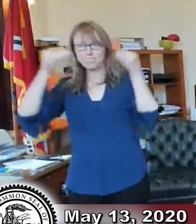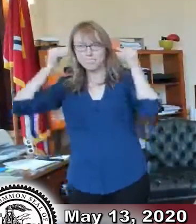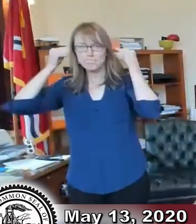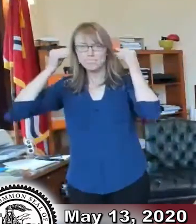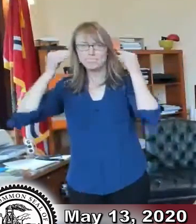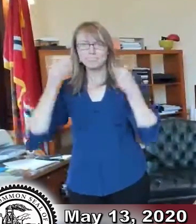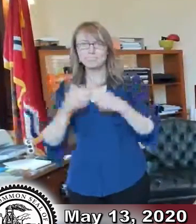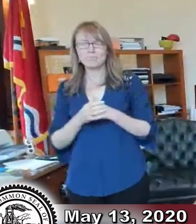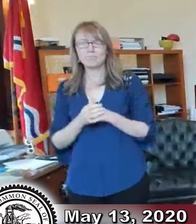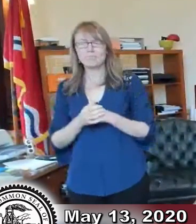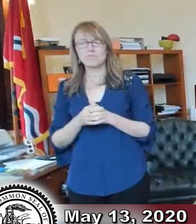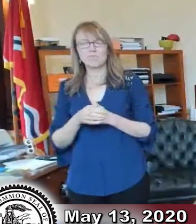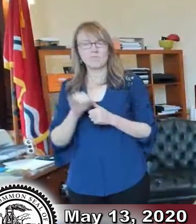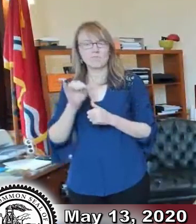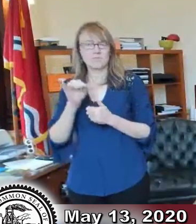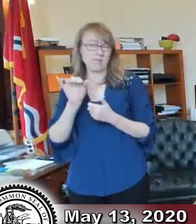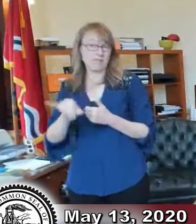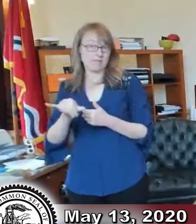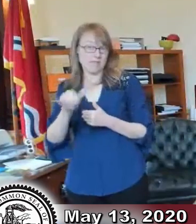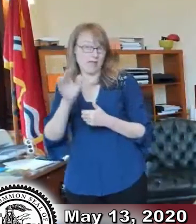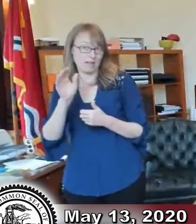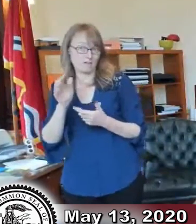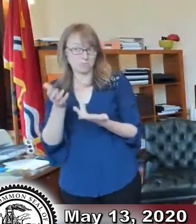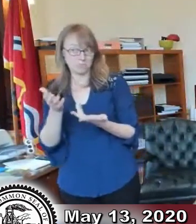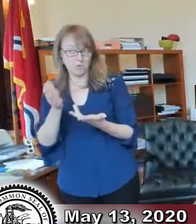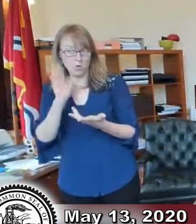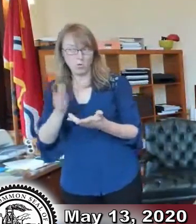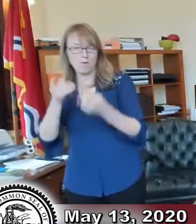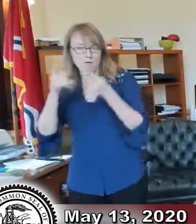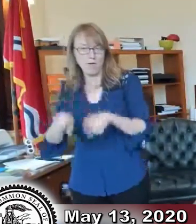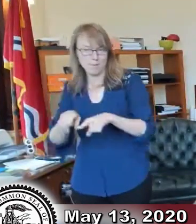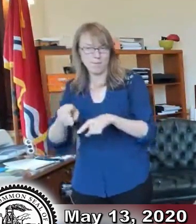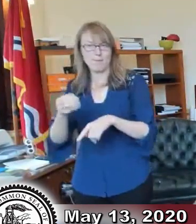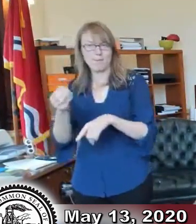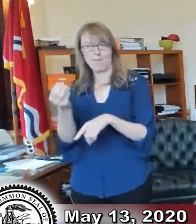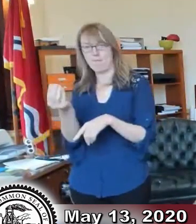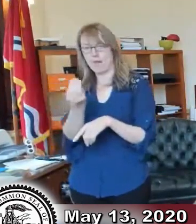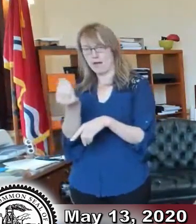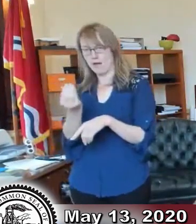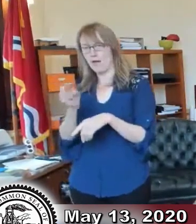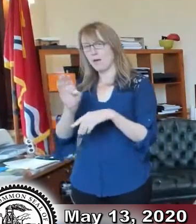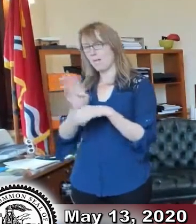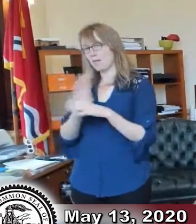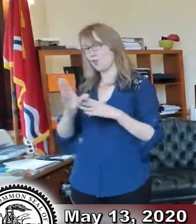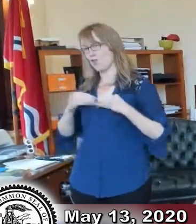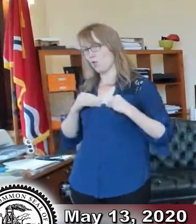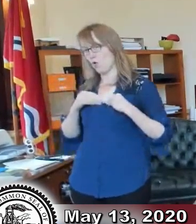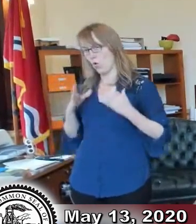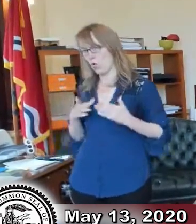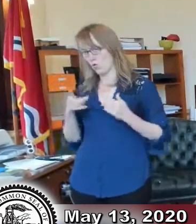that's happening on Monday, but business owners get to make that decision themselves. The